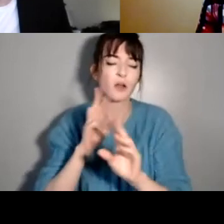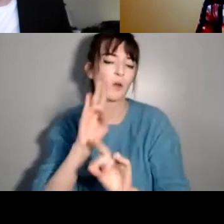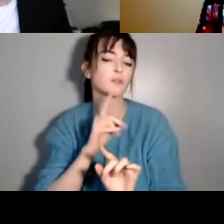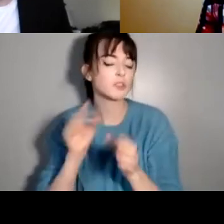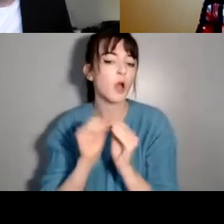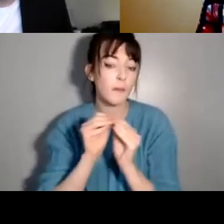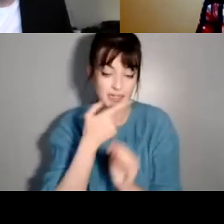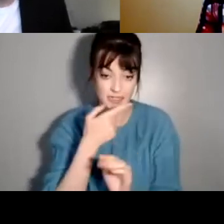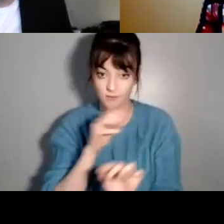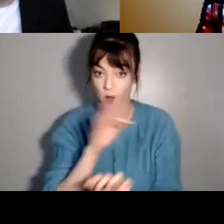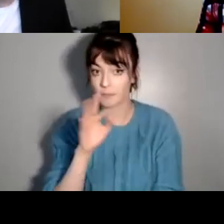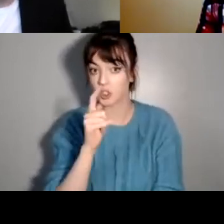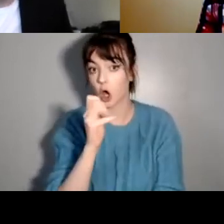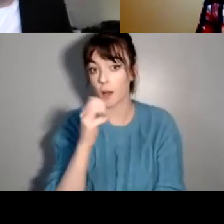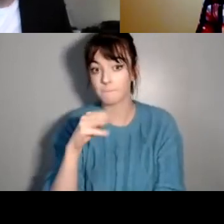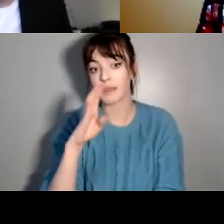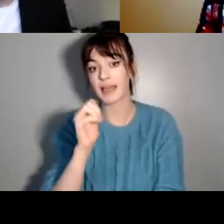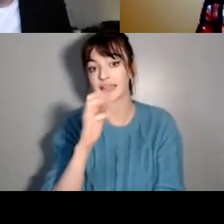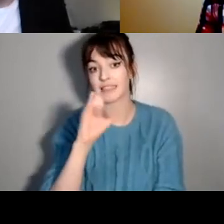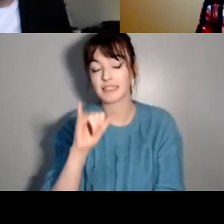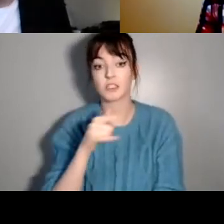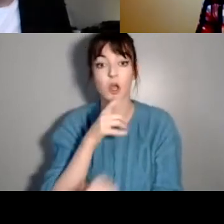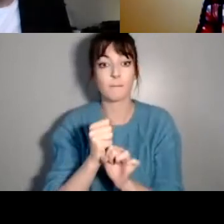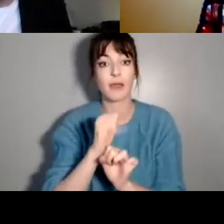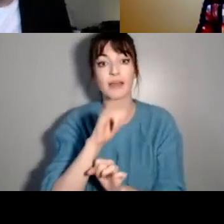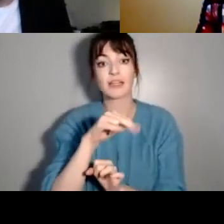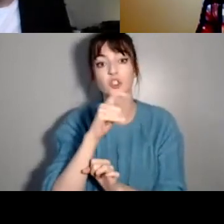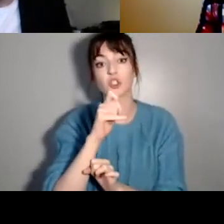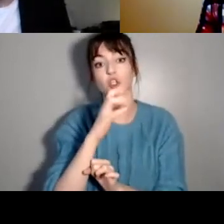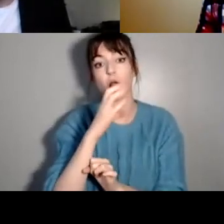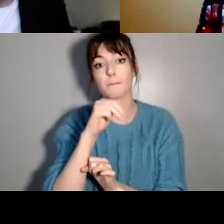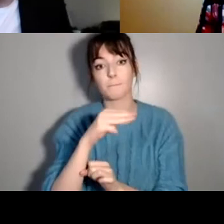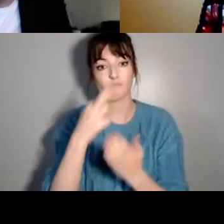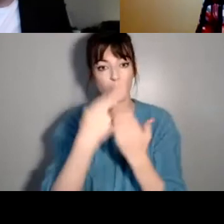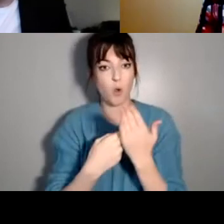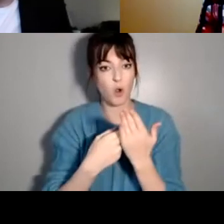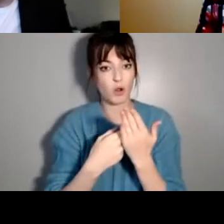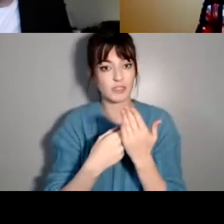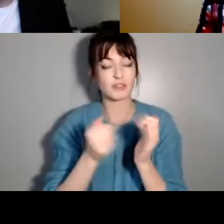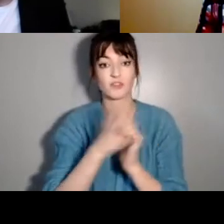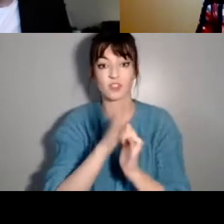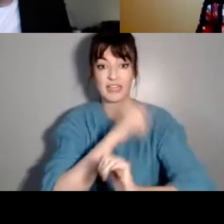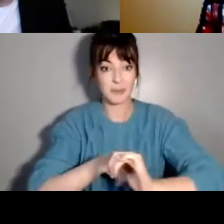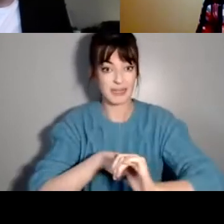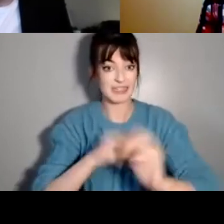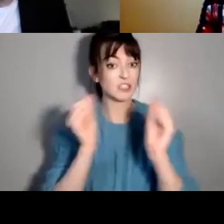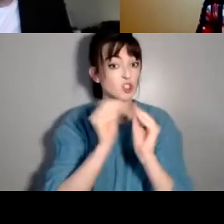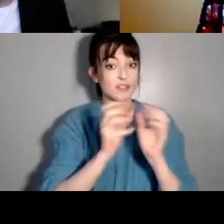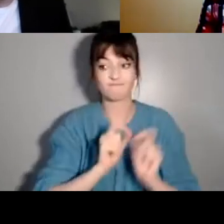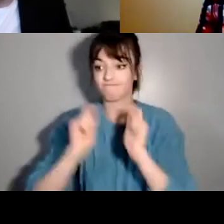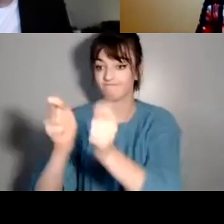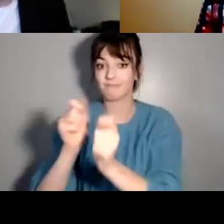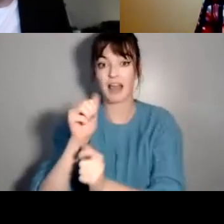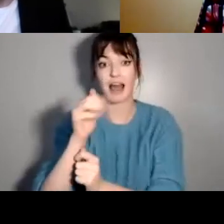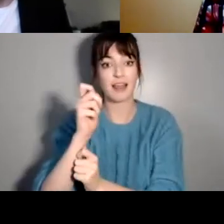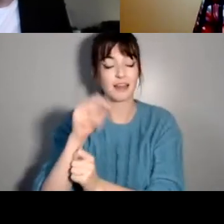about the Indicon report on the cost of disabilities and suggesting that we send it on to Alan Gray, who's the lead author of that, which